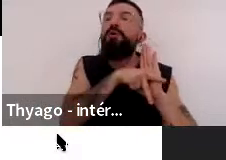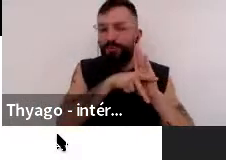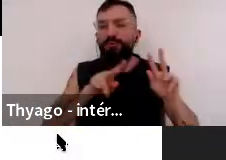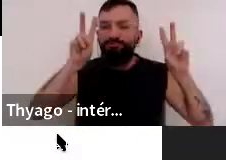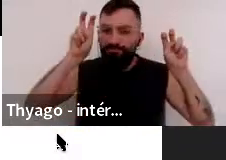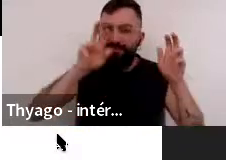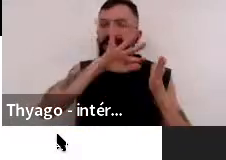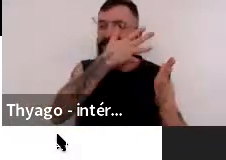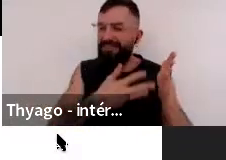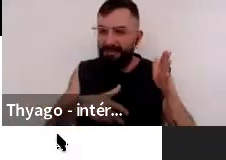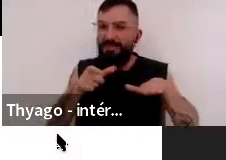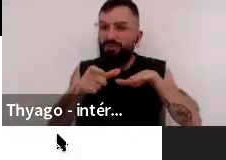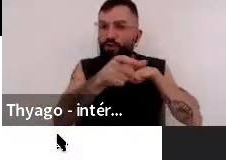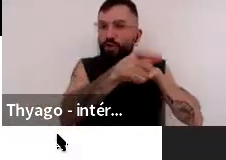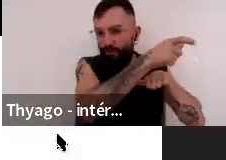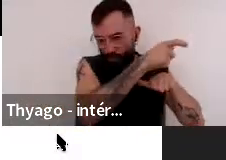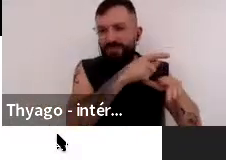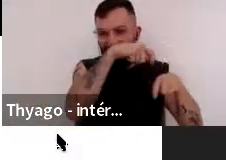see that some of them